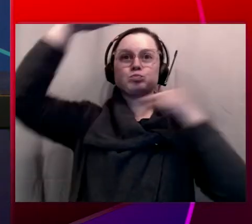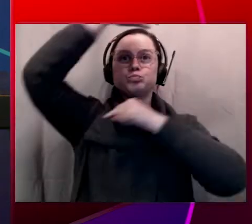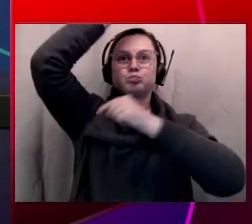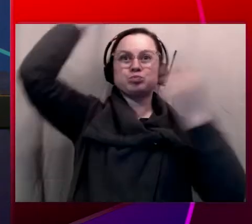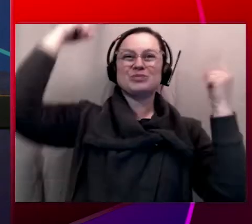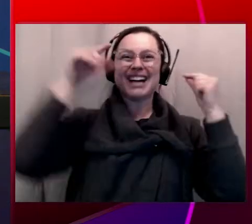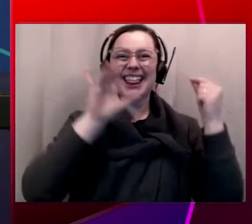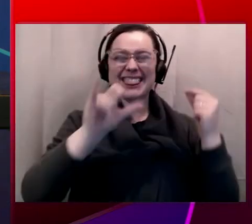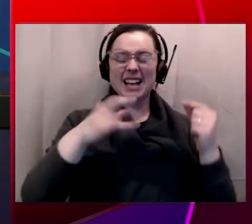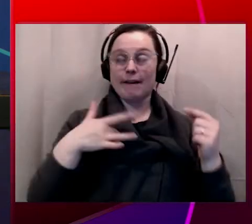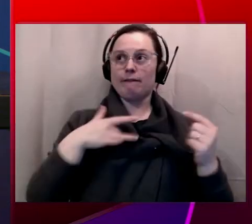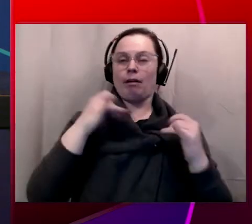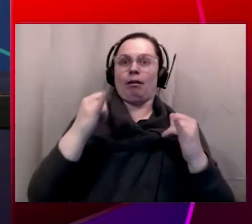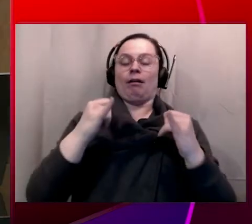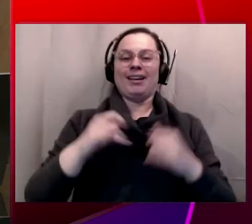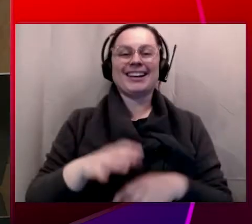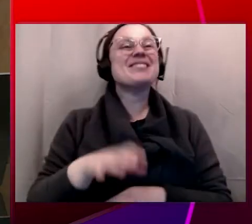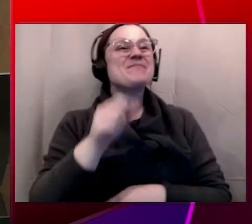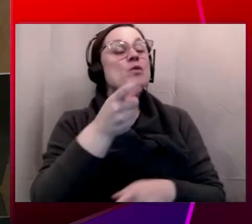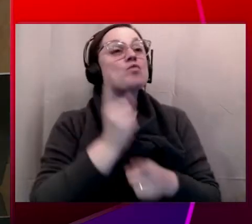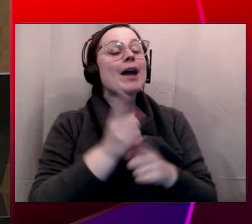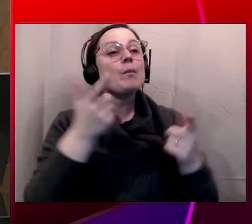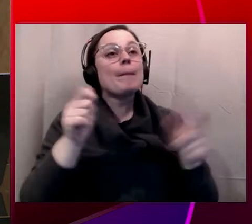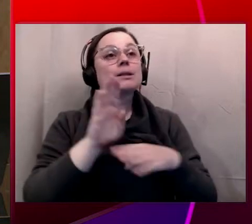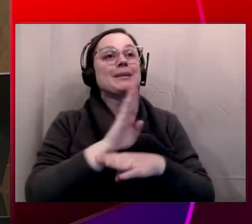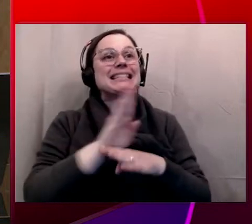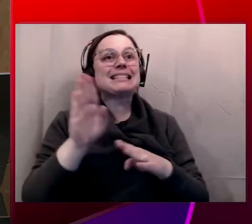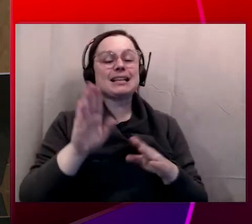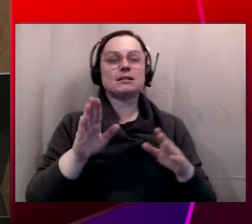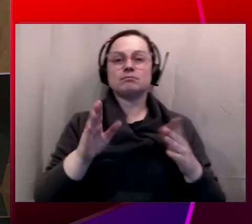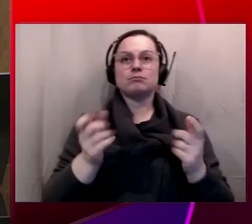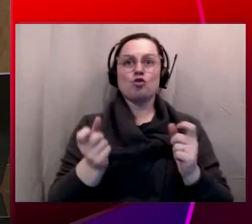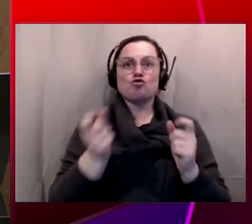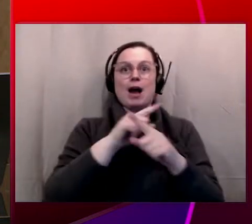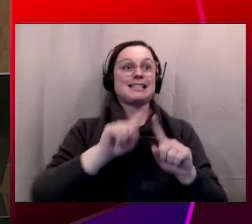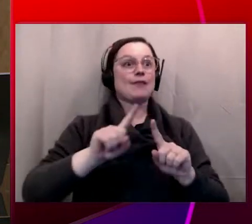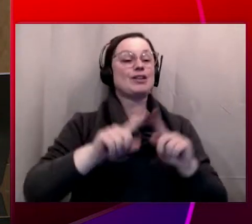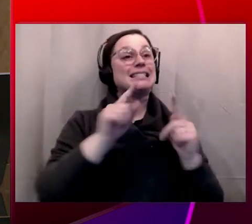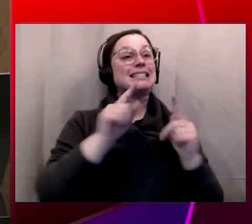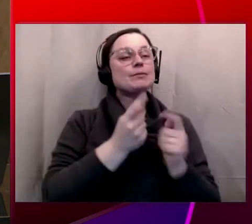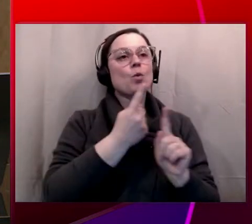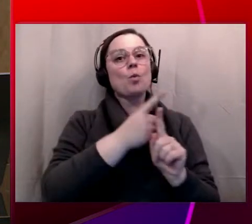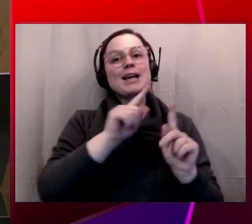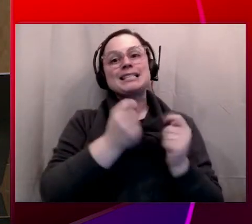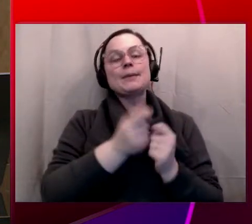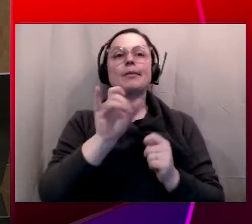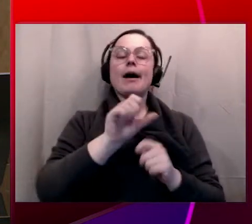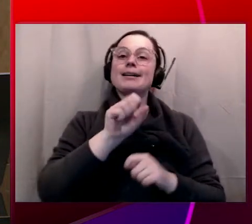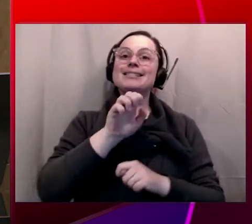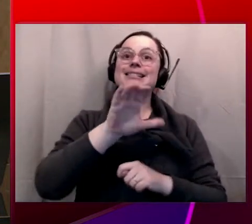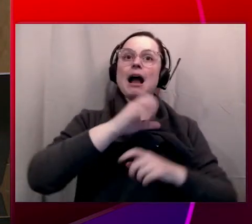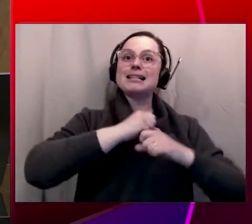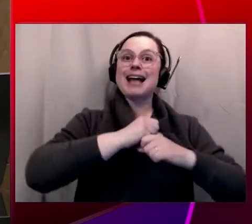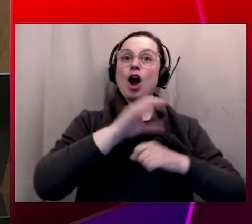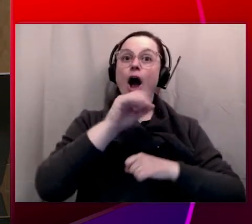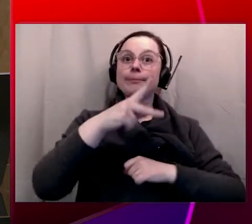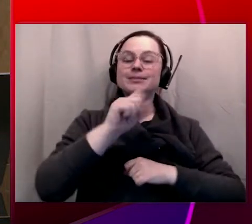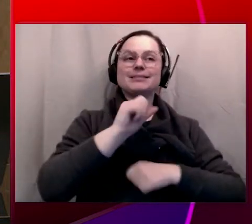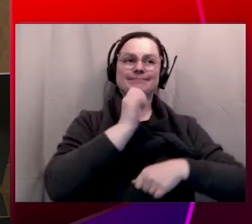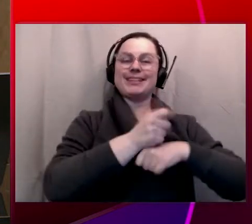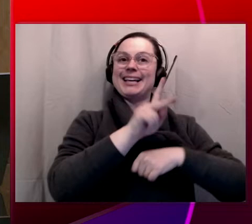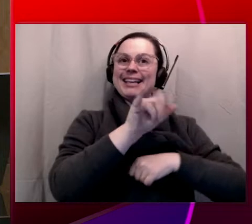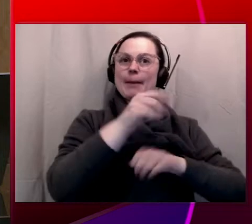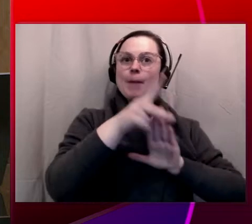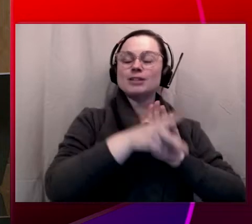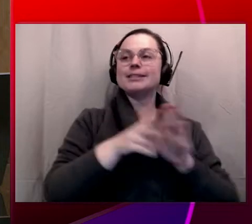with large enterprises, it's cross-team, right? You need one team like SecOps to establish a key policy. You need DevOps to